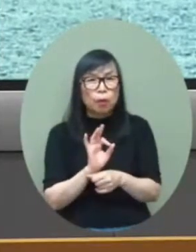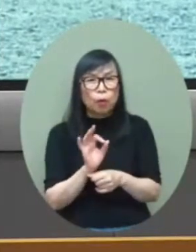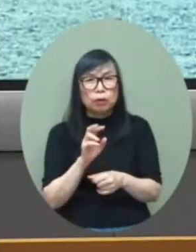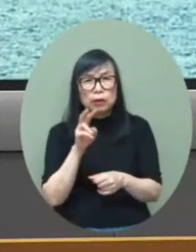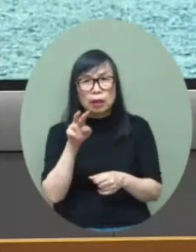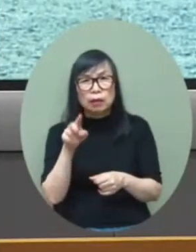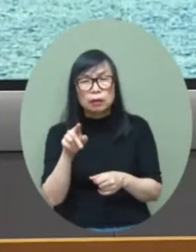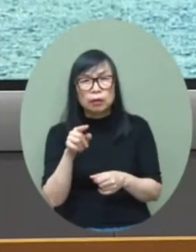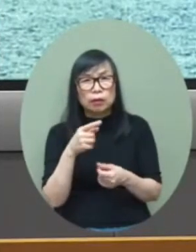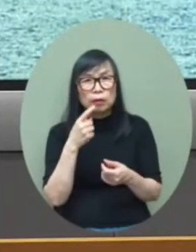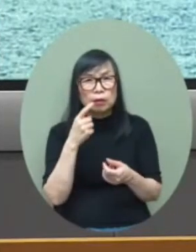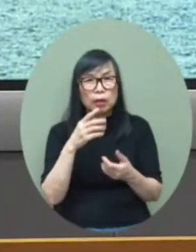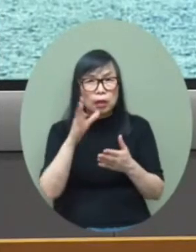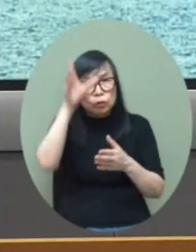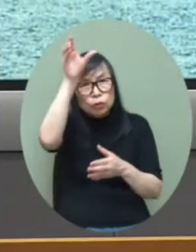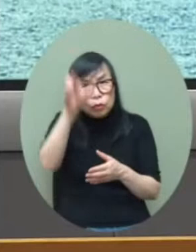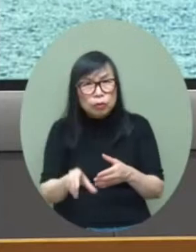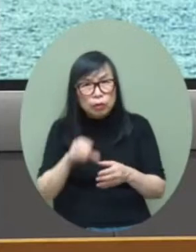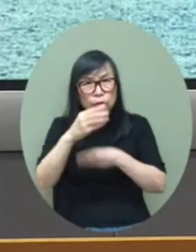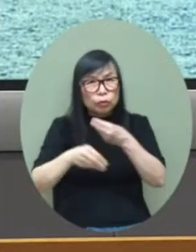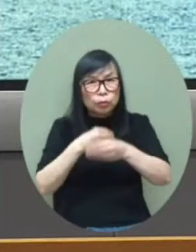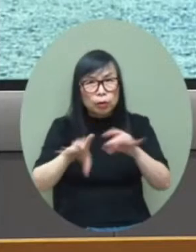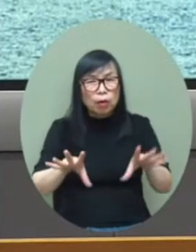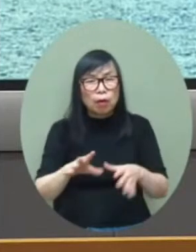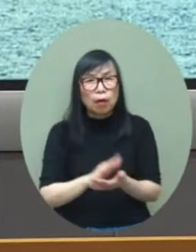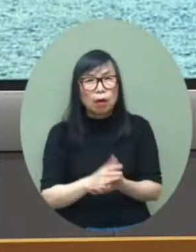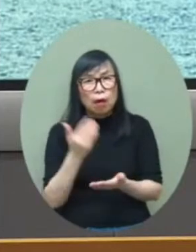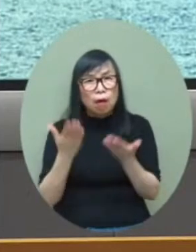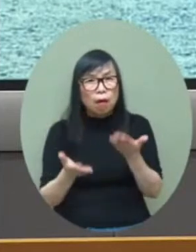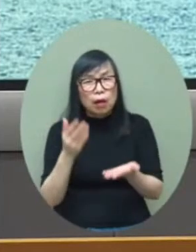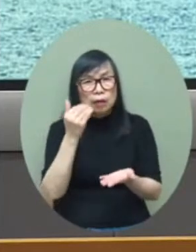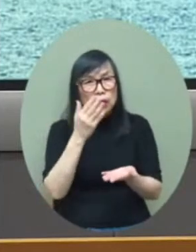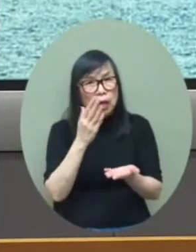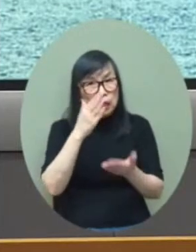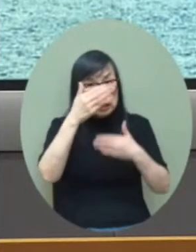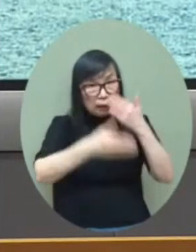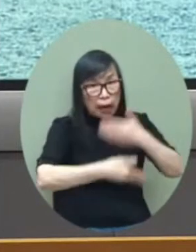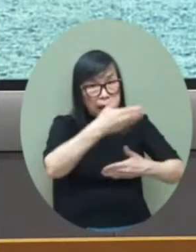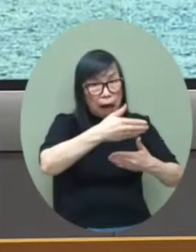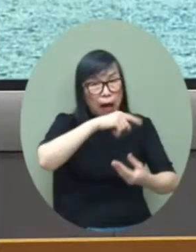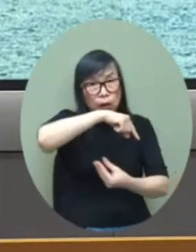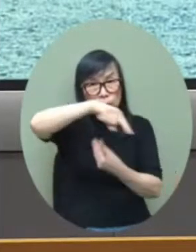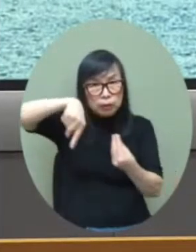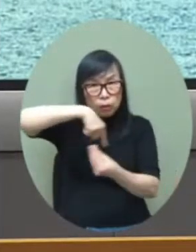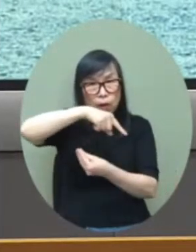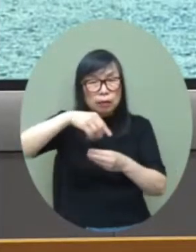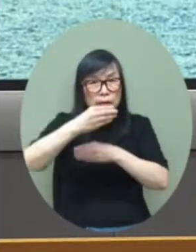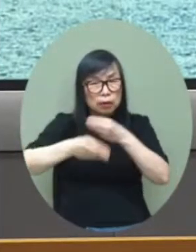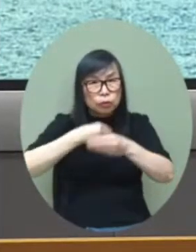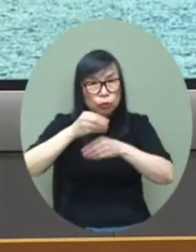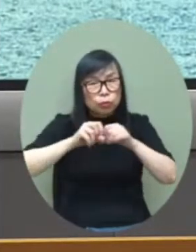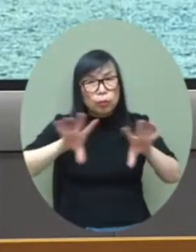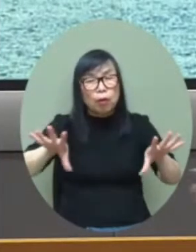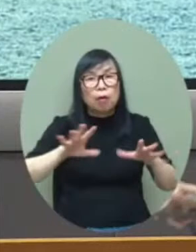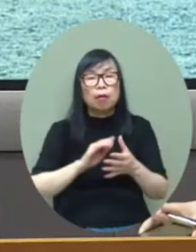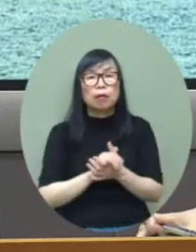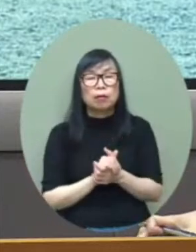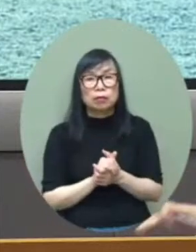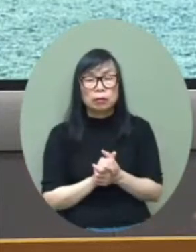23 families are involved. We do not see any vertical transmission. Probably is a